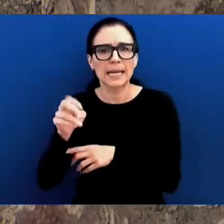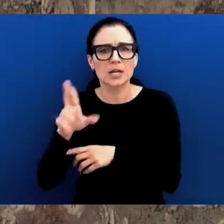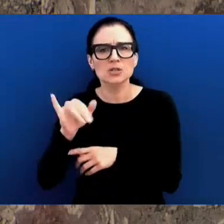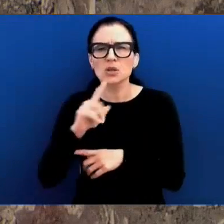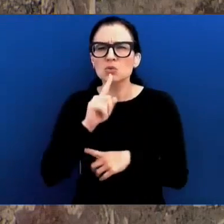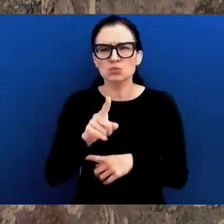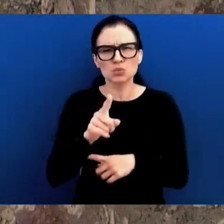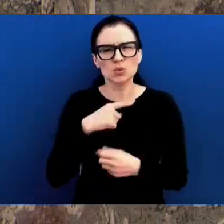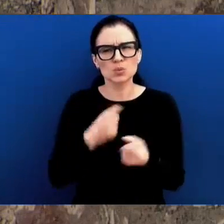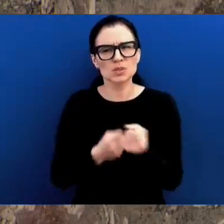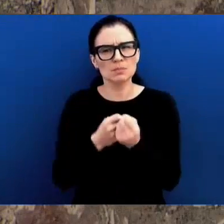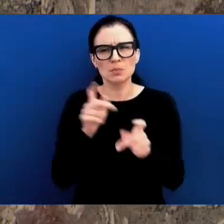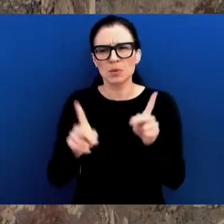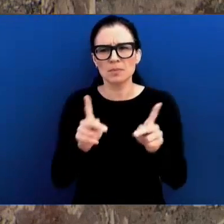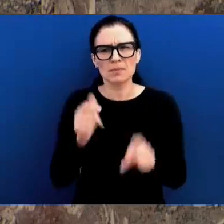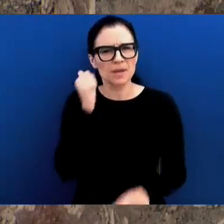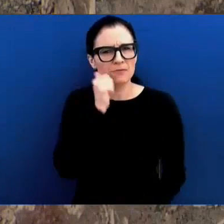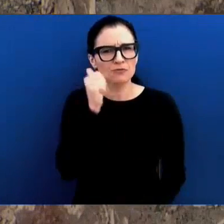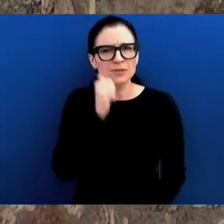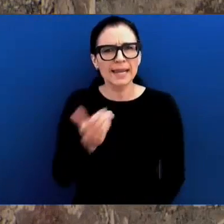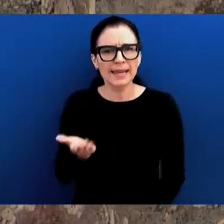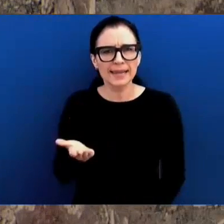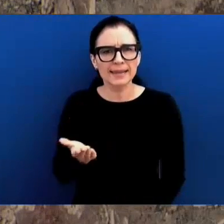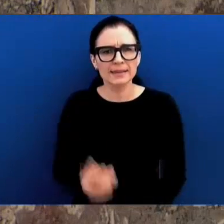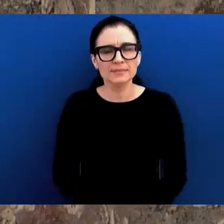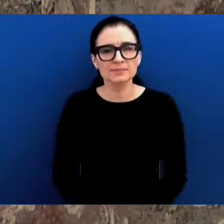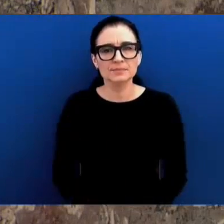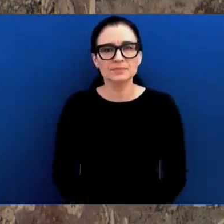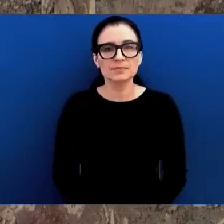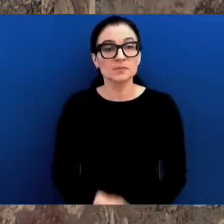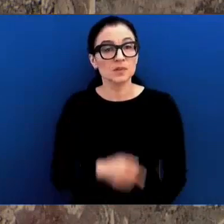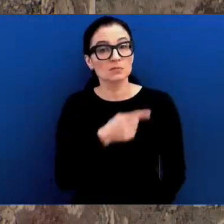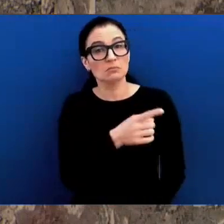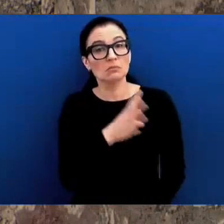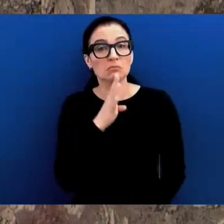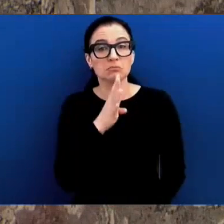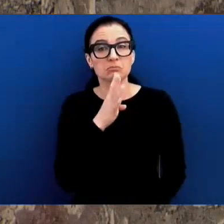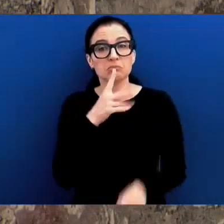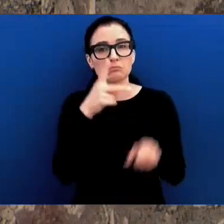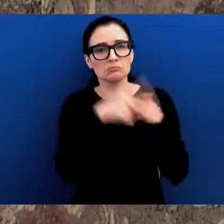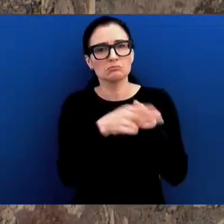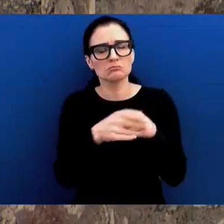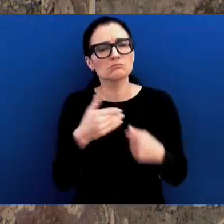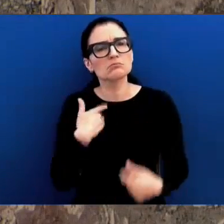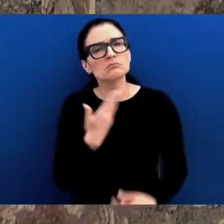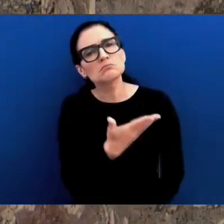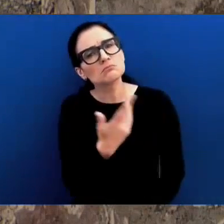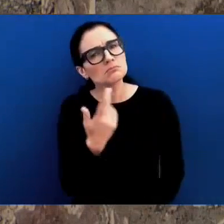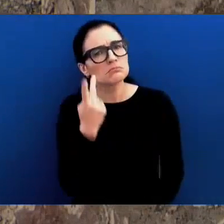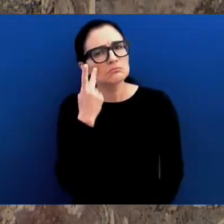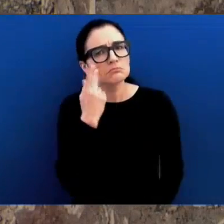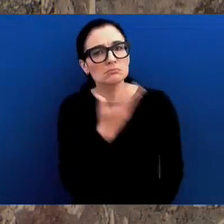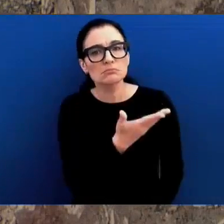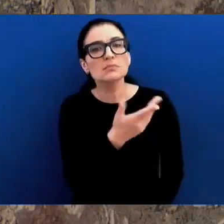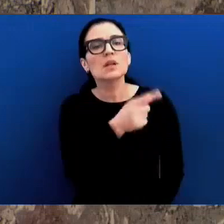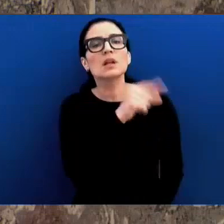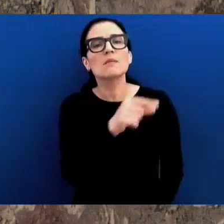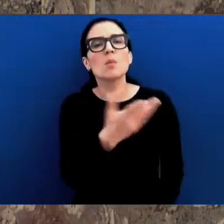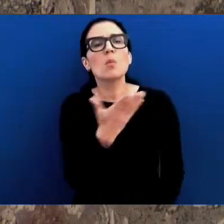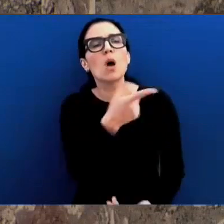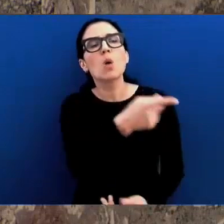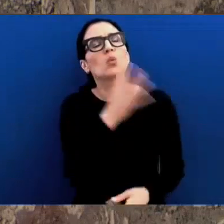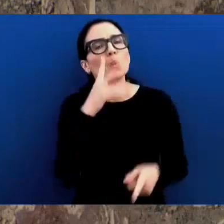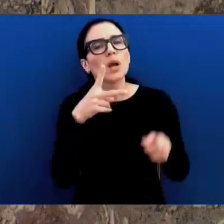what would be cut, what would they cut if they were sitting on this side of the House, Mr. Speaker? I think we know, we've seen that track record before, and we're